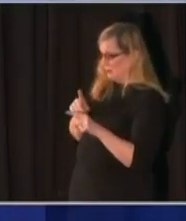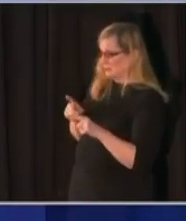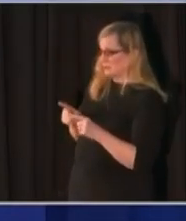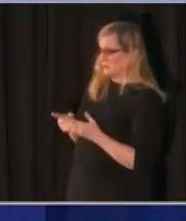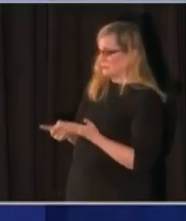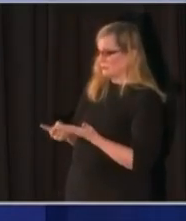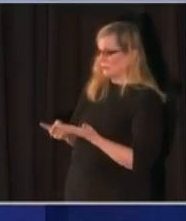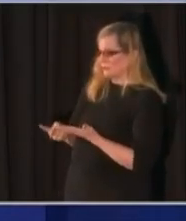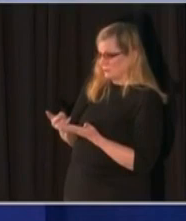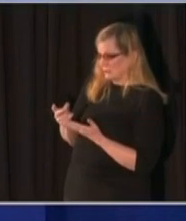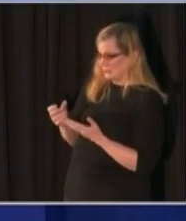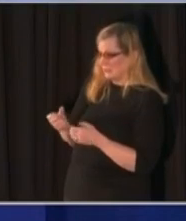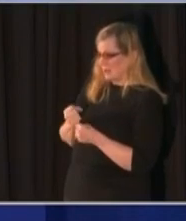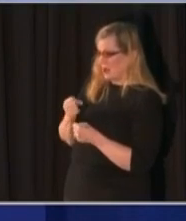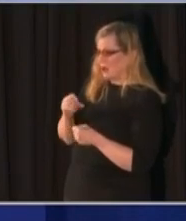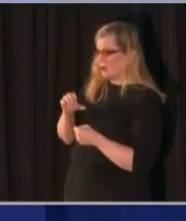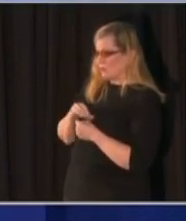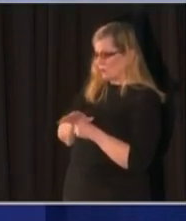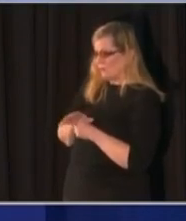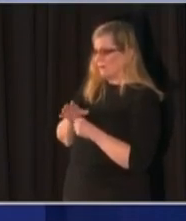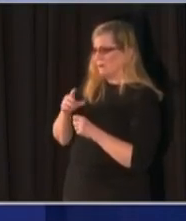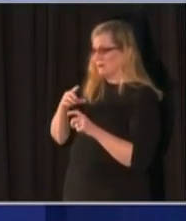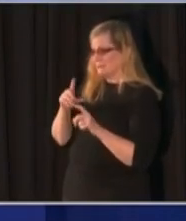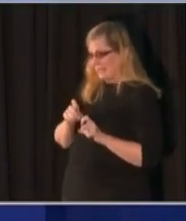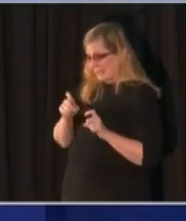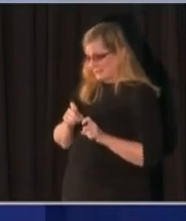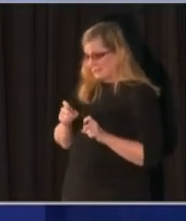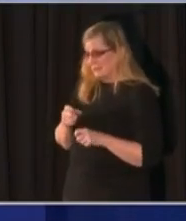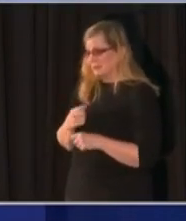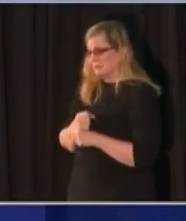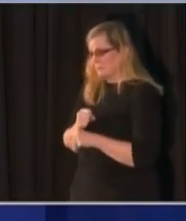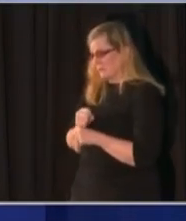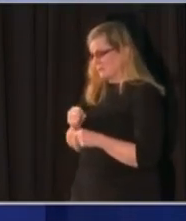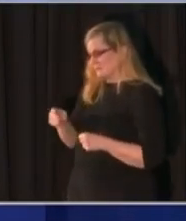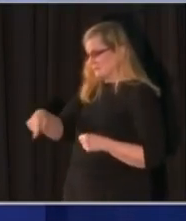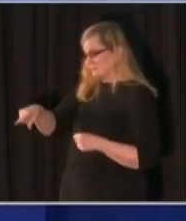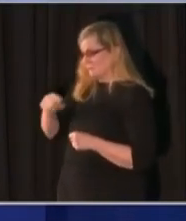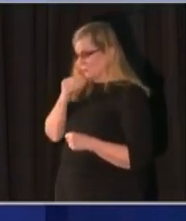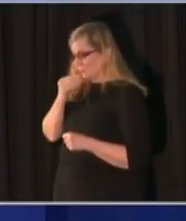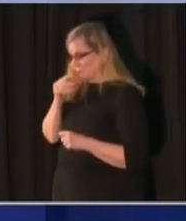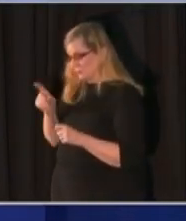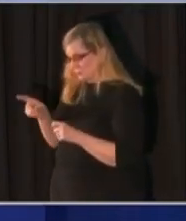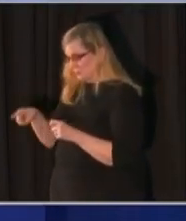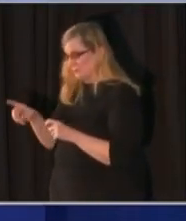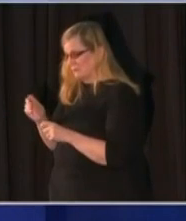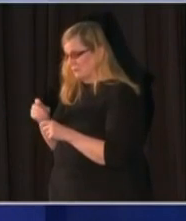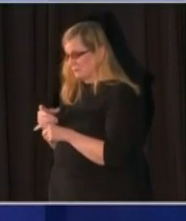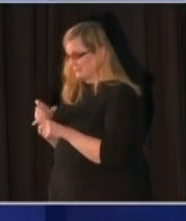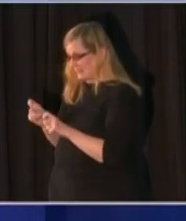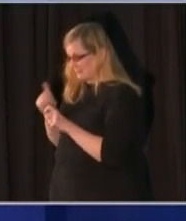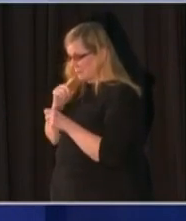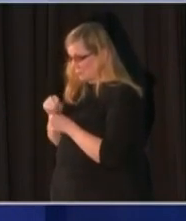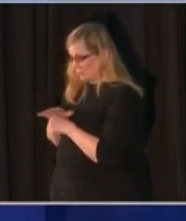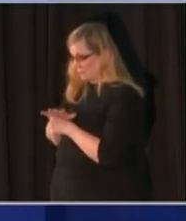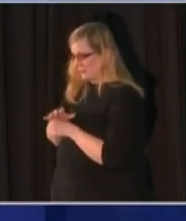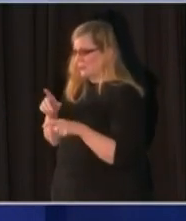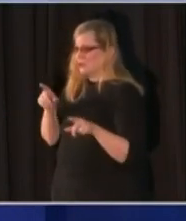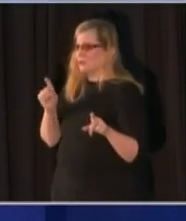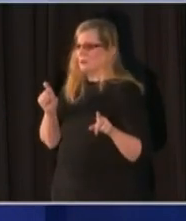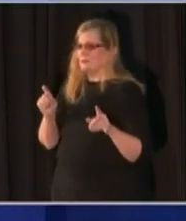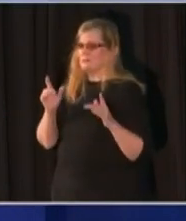our hotline and be tested at the United Medical Center. And we don't see any reason why